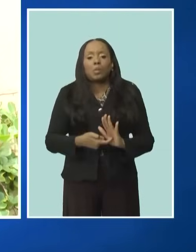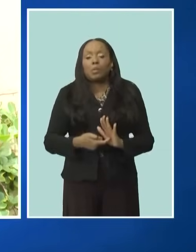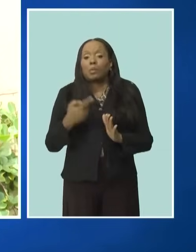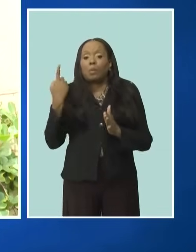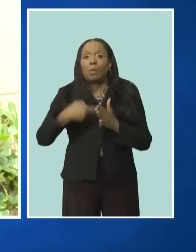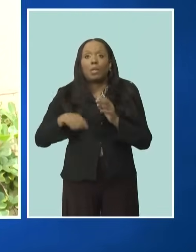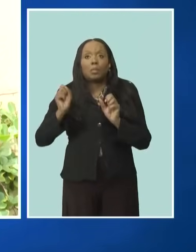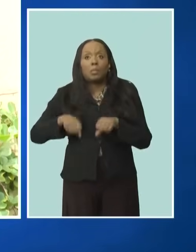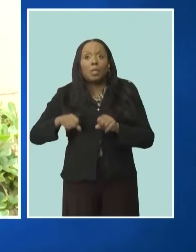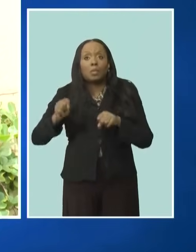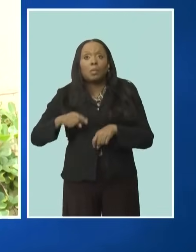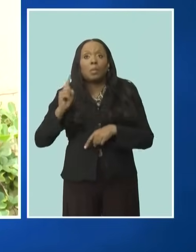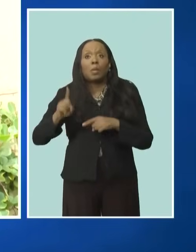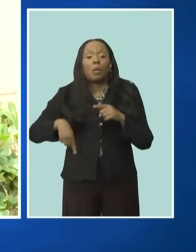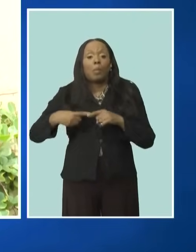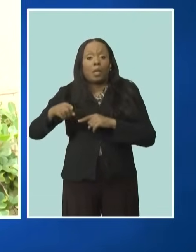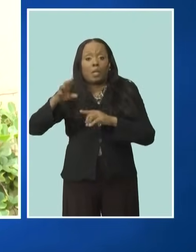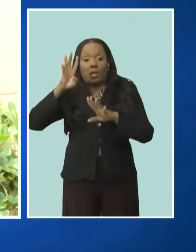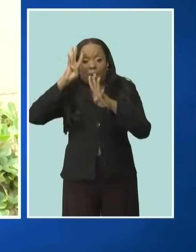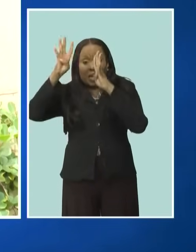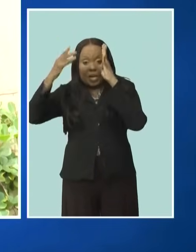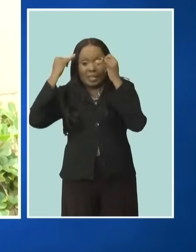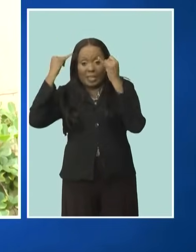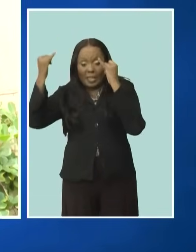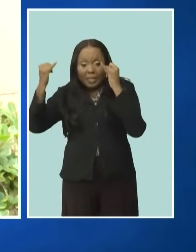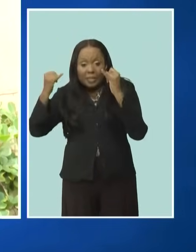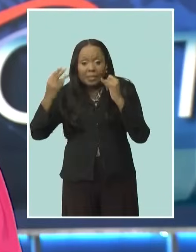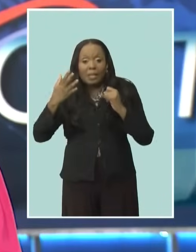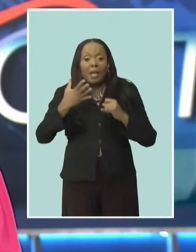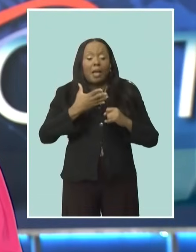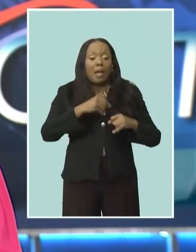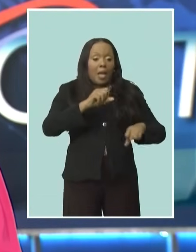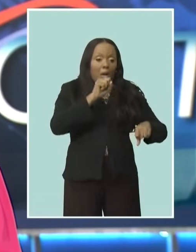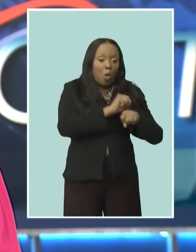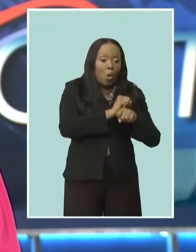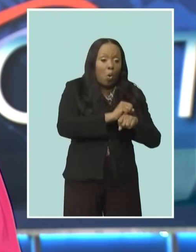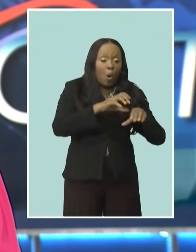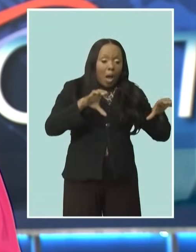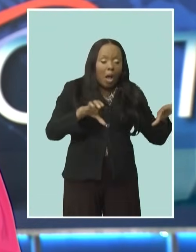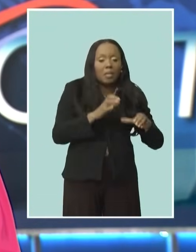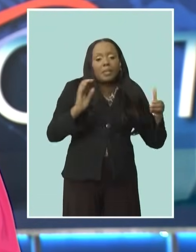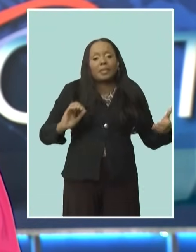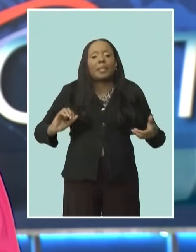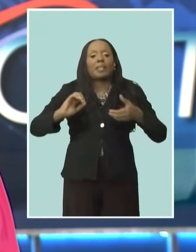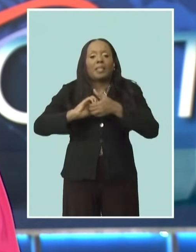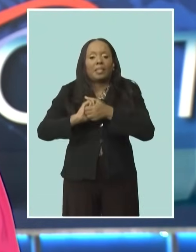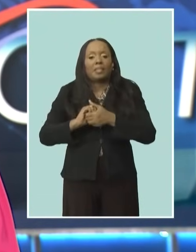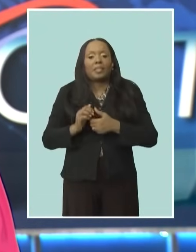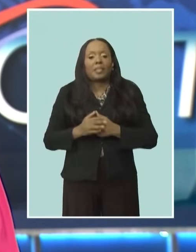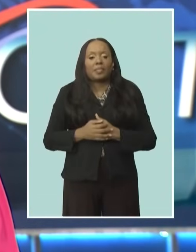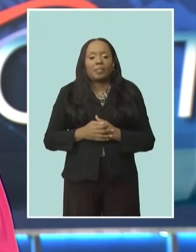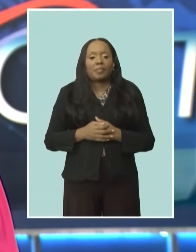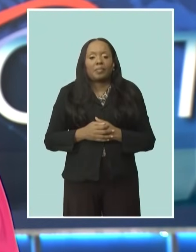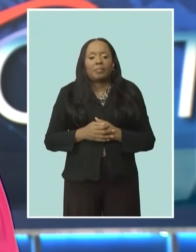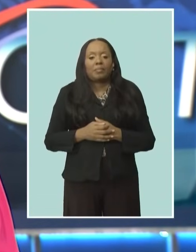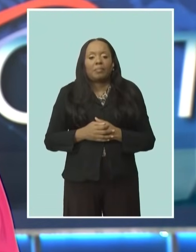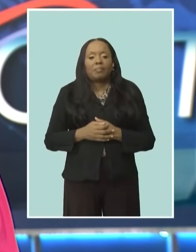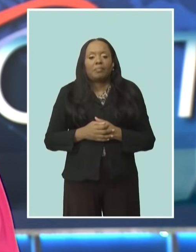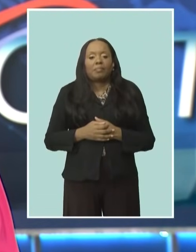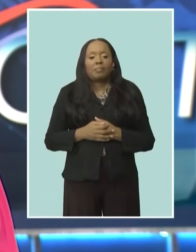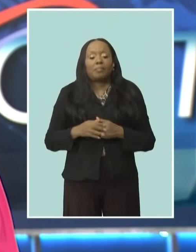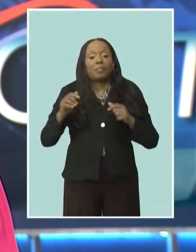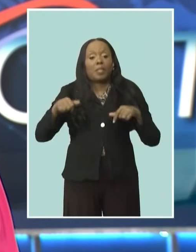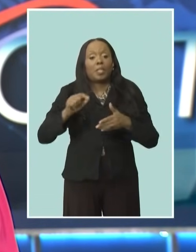when innovation meets intention. We're hearing tonight that the red carpet is being rolled out